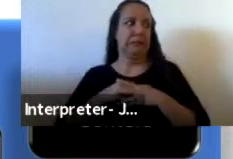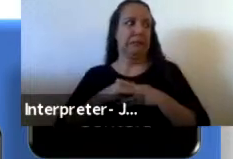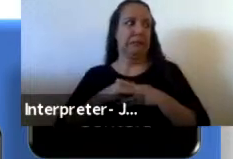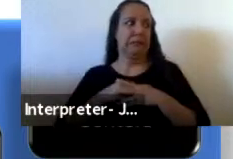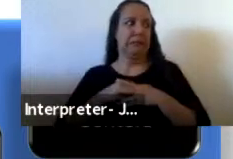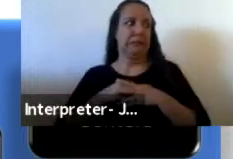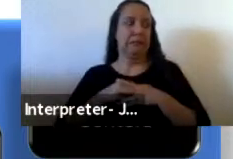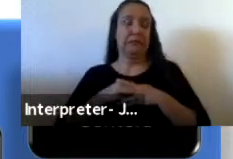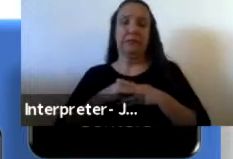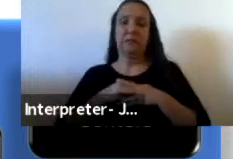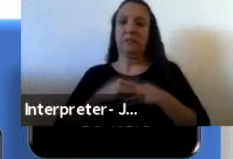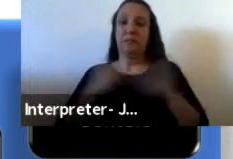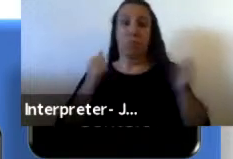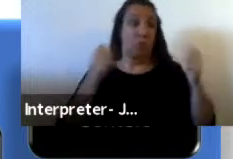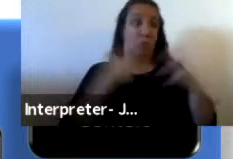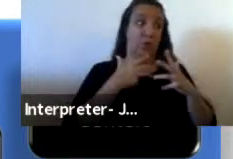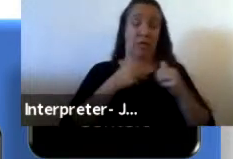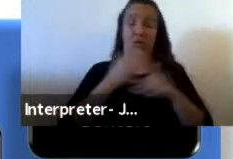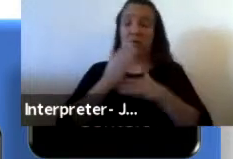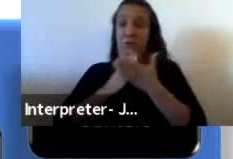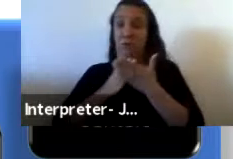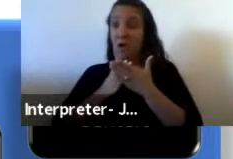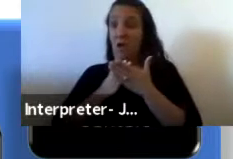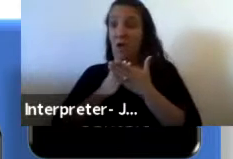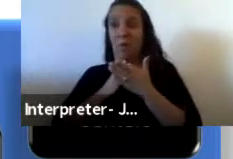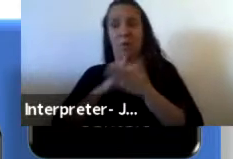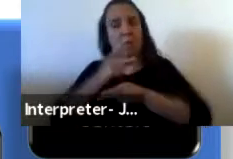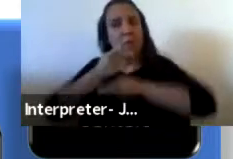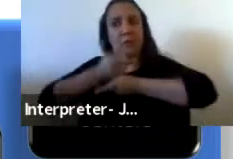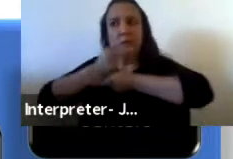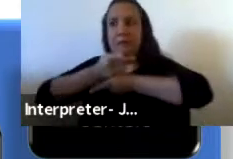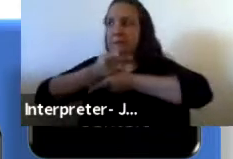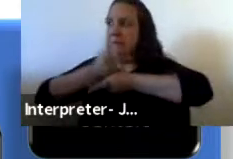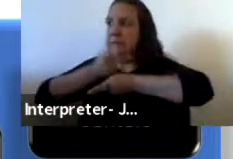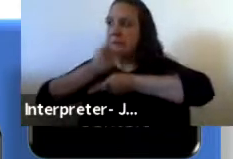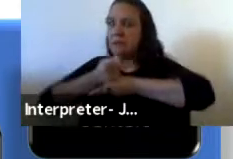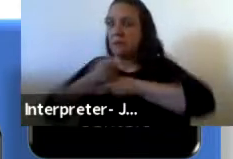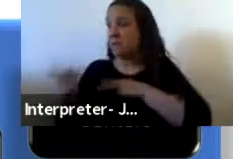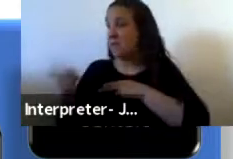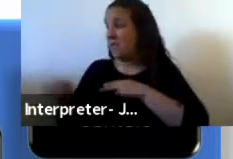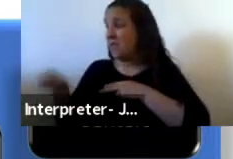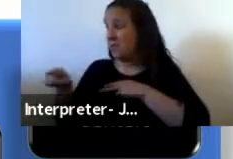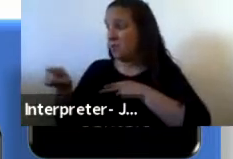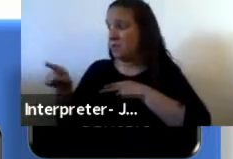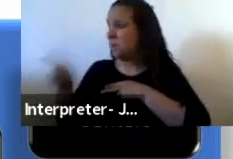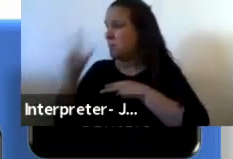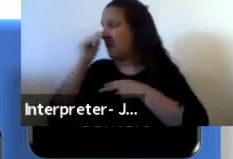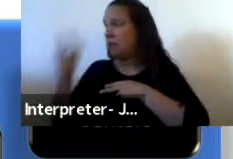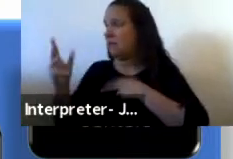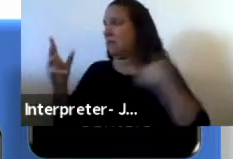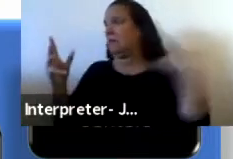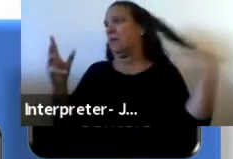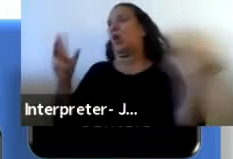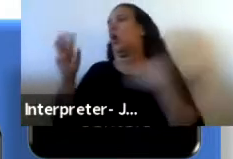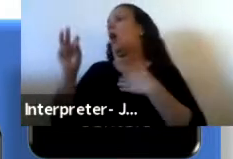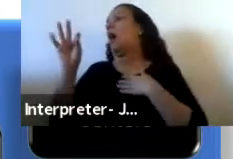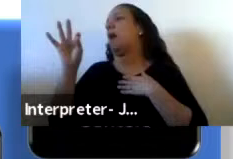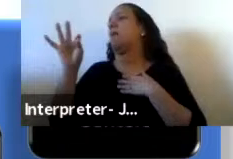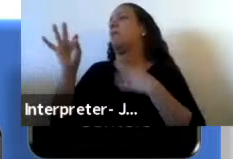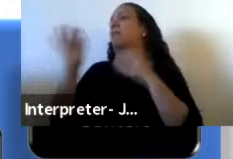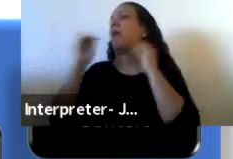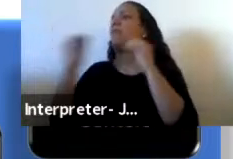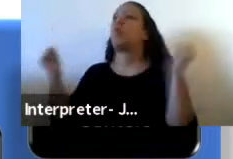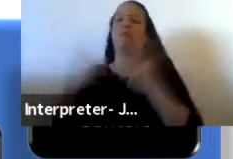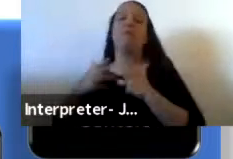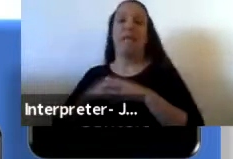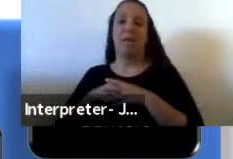that are being cautious, and then you have some that are fearless. But how do you come in and relay that information? So maybe it's a post, it's